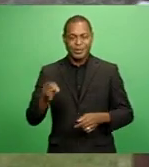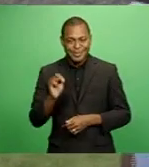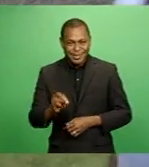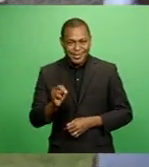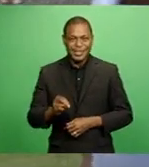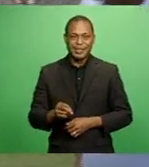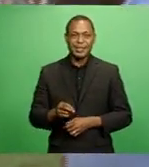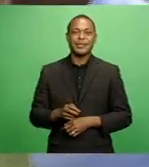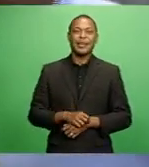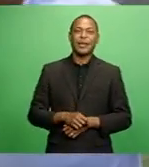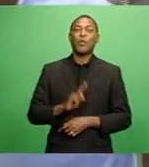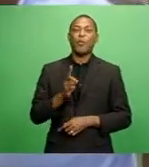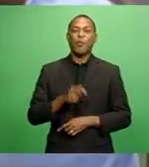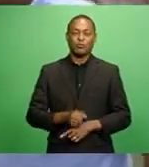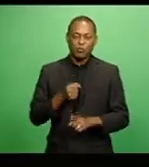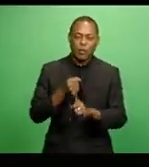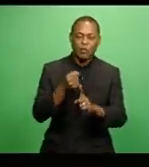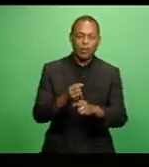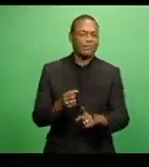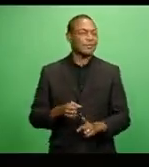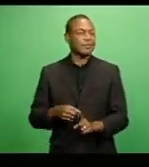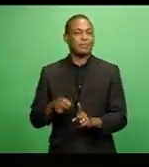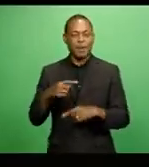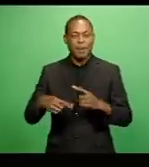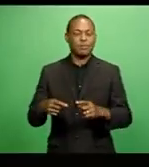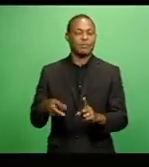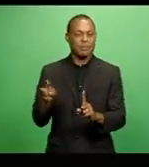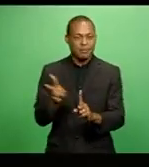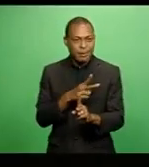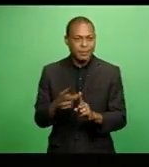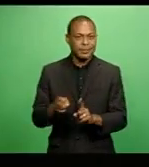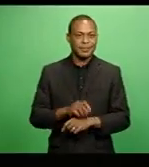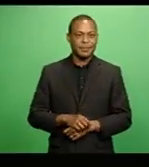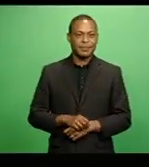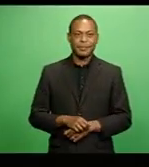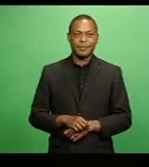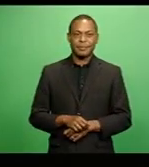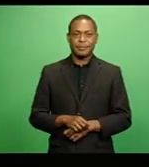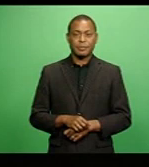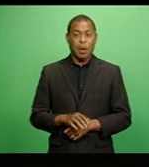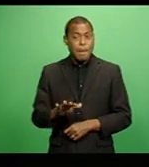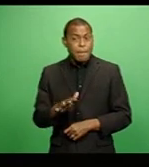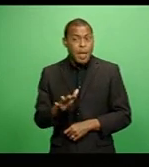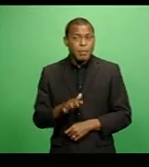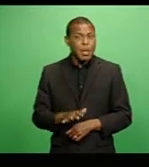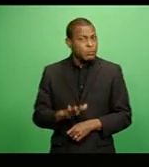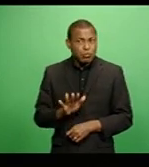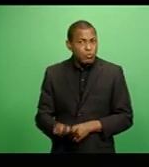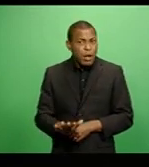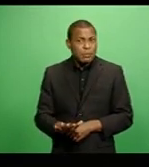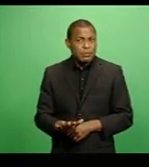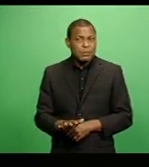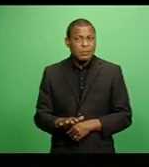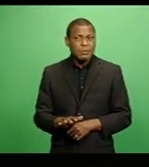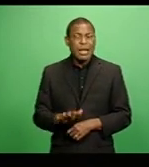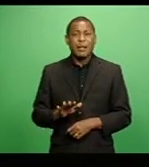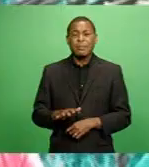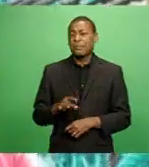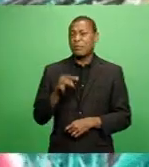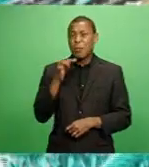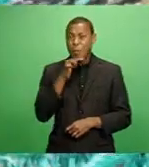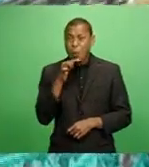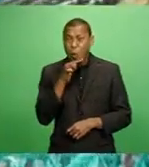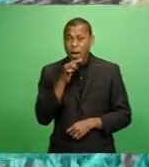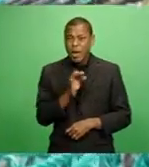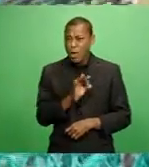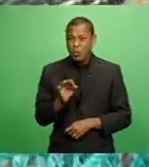violence. The hopelessness of a woman, a child, and it may not be a girl, sometimes it may be a little boy, and this is one of the things I